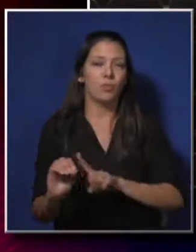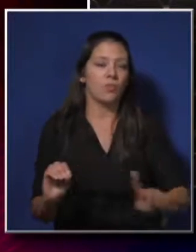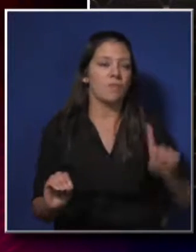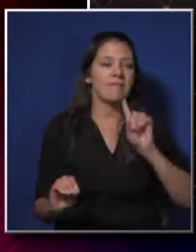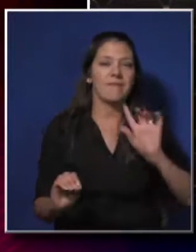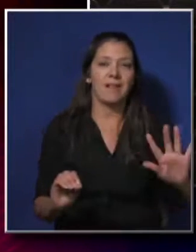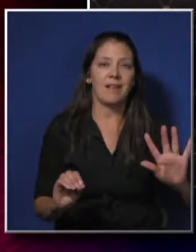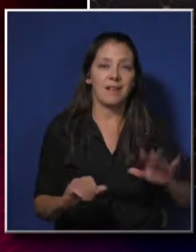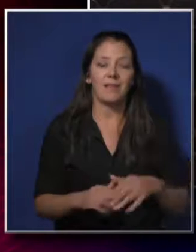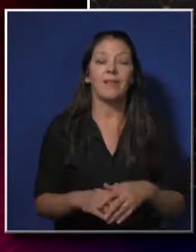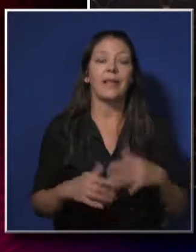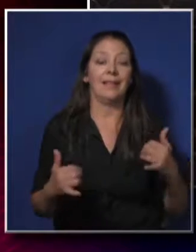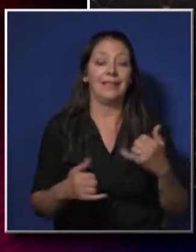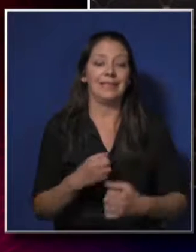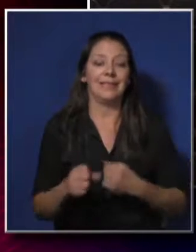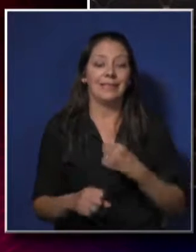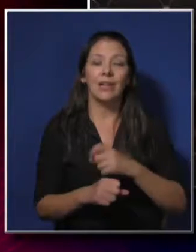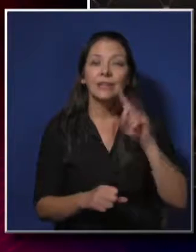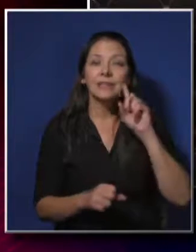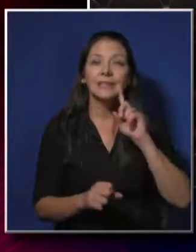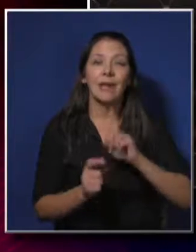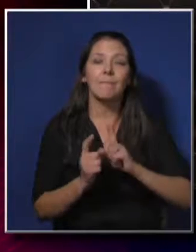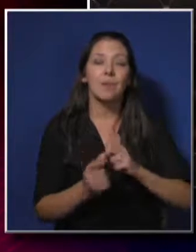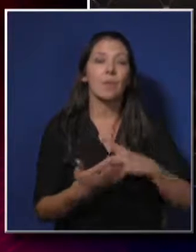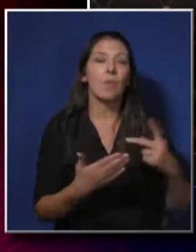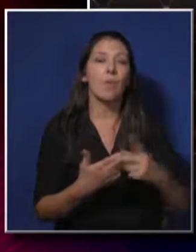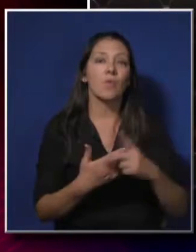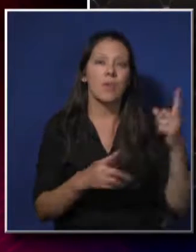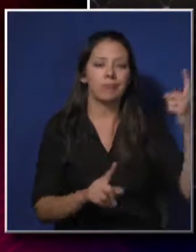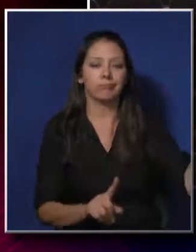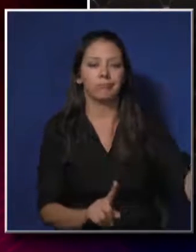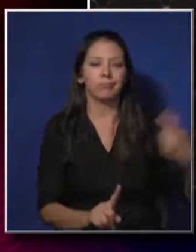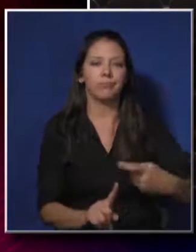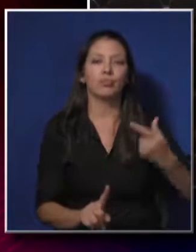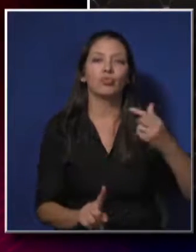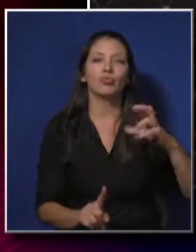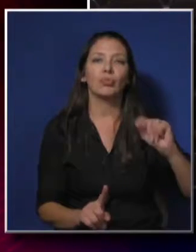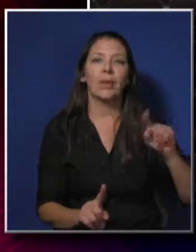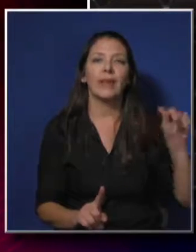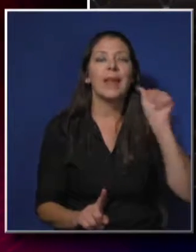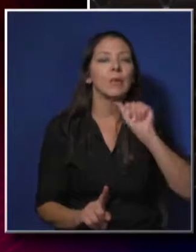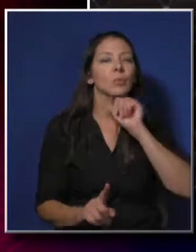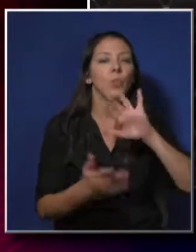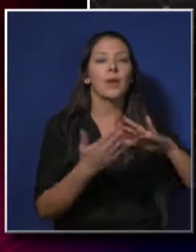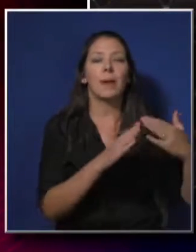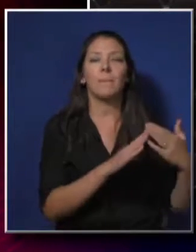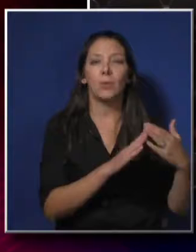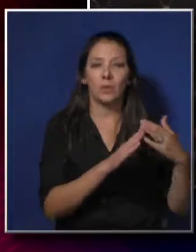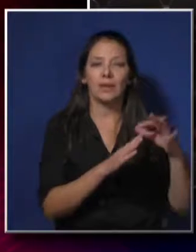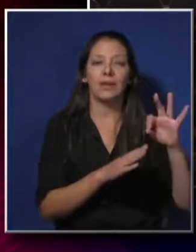This year, the Deaf Mentor Program was awarded a grant from Arizona Community Foundation.